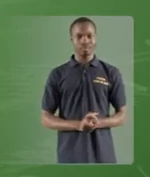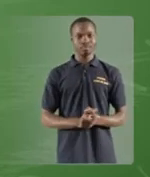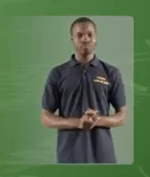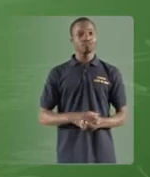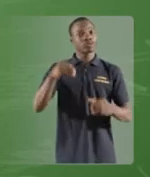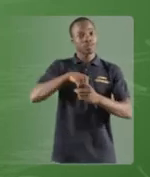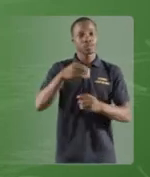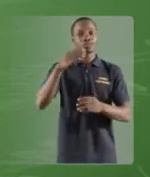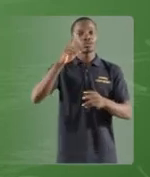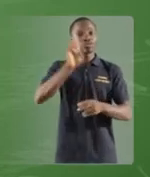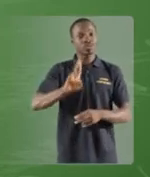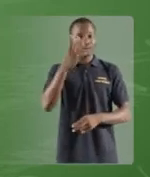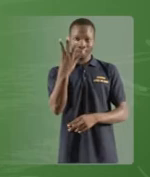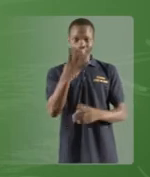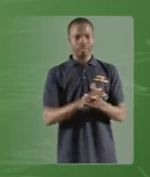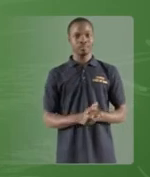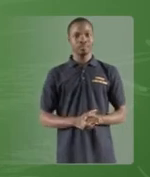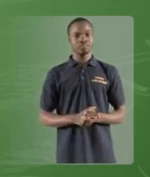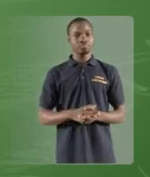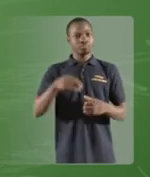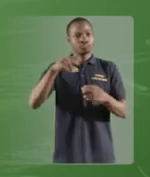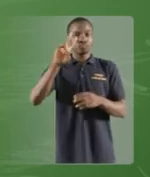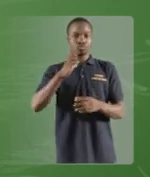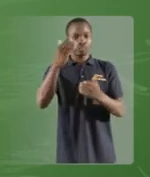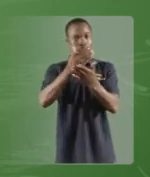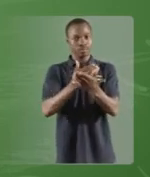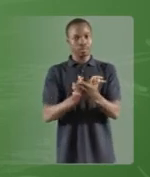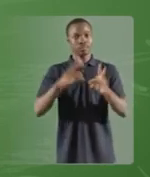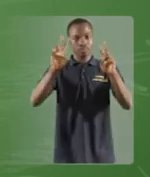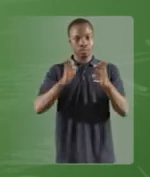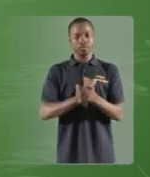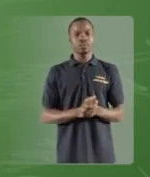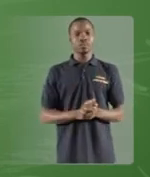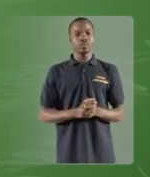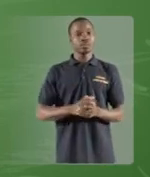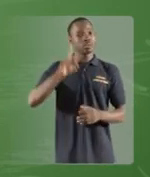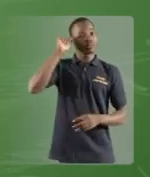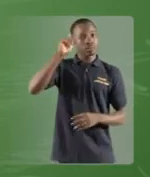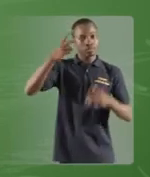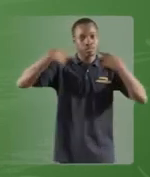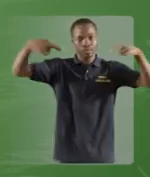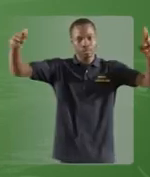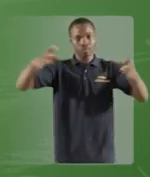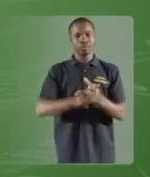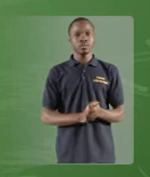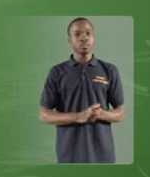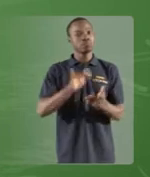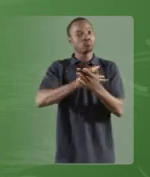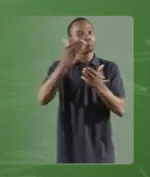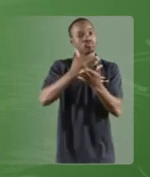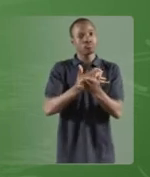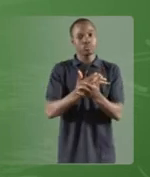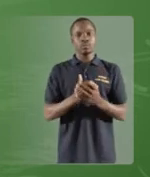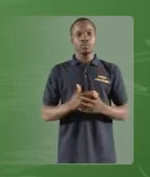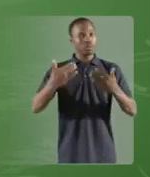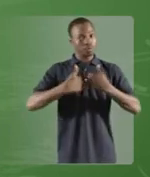4, Fashion, okay, and the second lesson is a success story. This lesson is